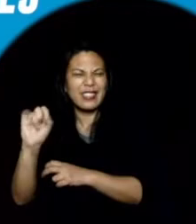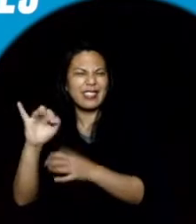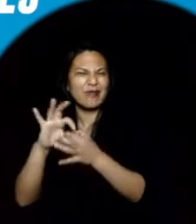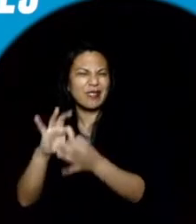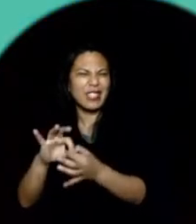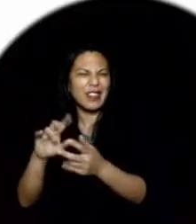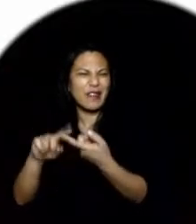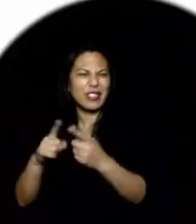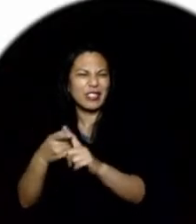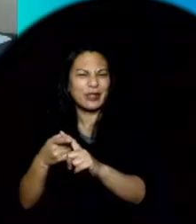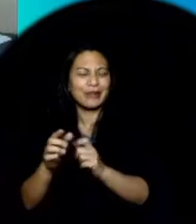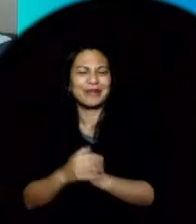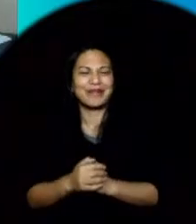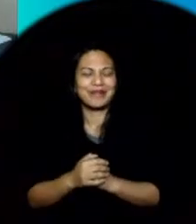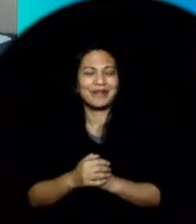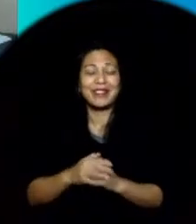friendship.